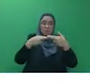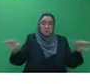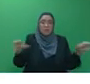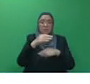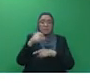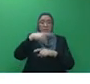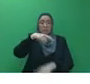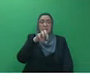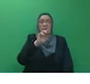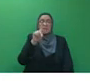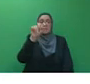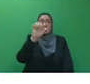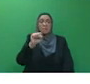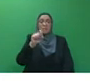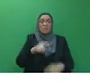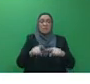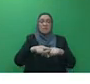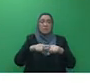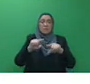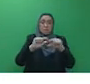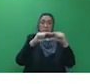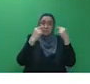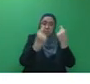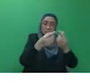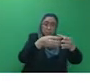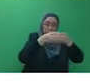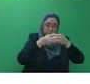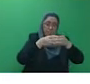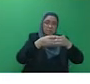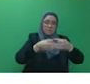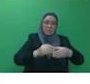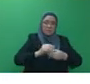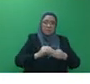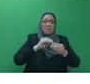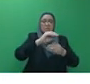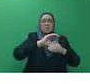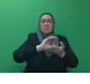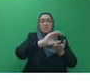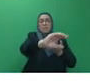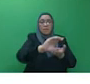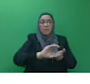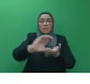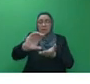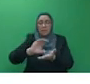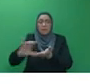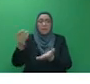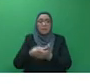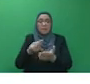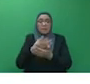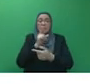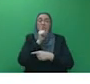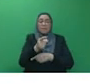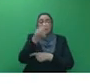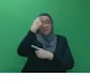the one of the biggest vehicles to uh give out their money and then we saw the hundreds of thousands of people that needed help so for yourself